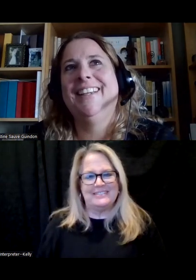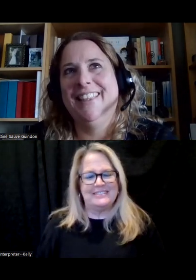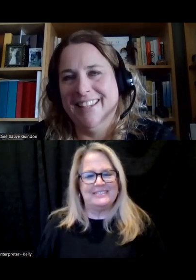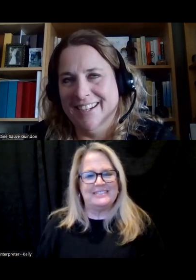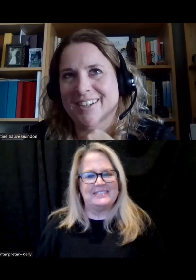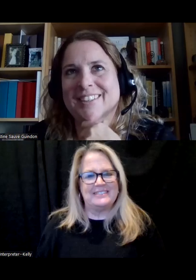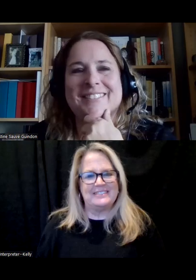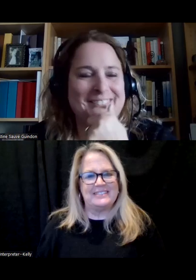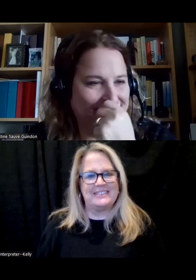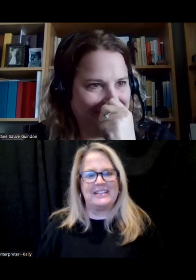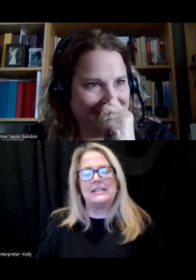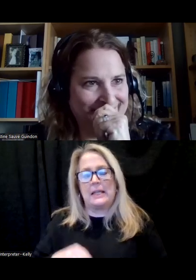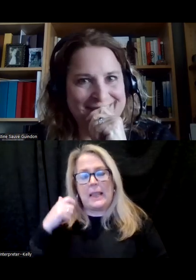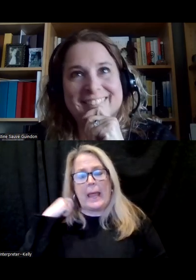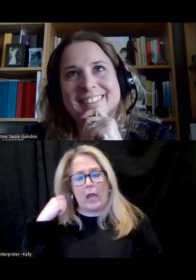In the hair.